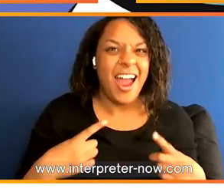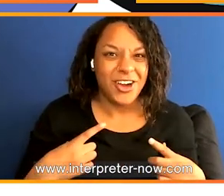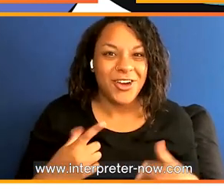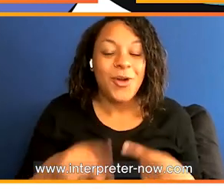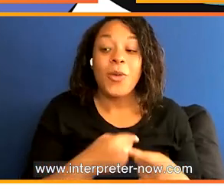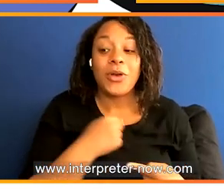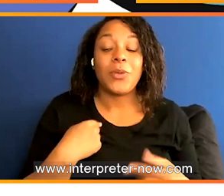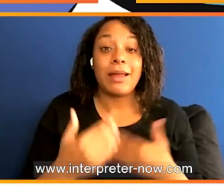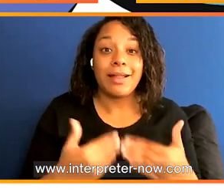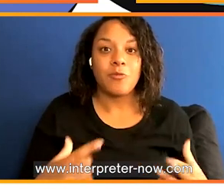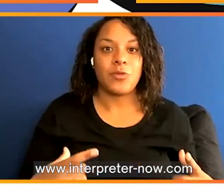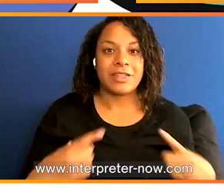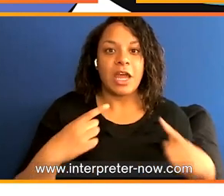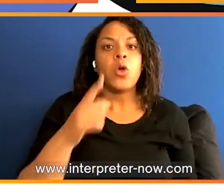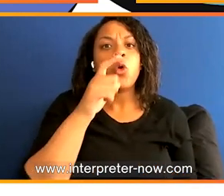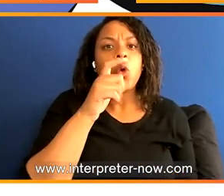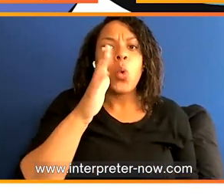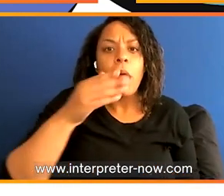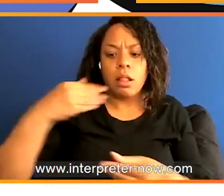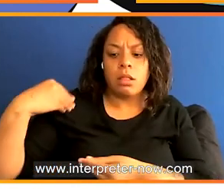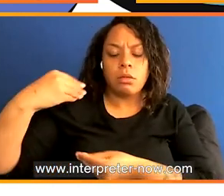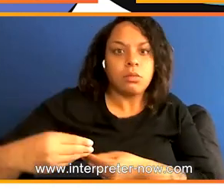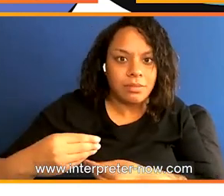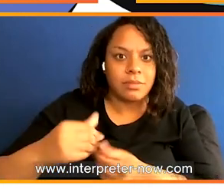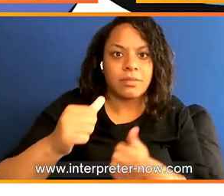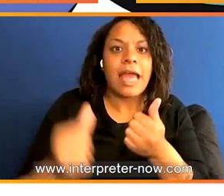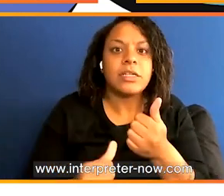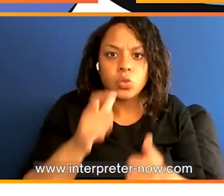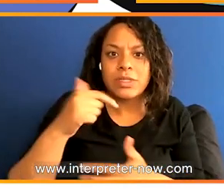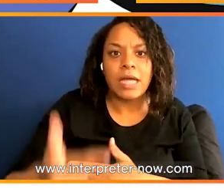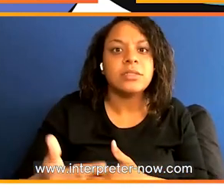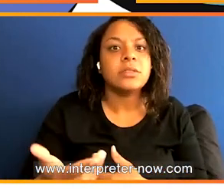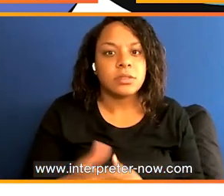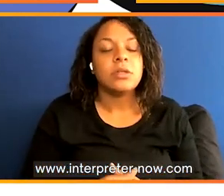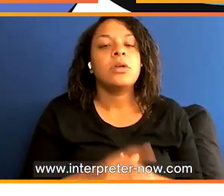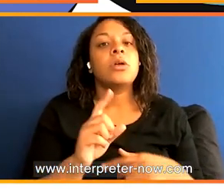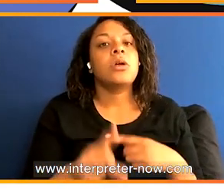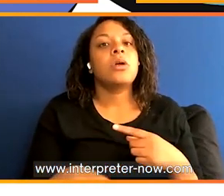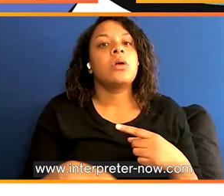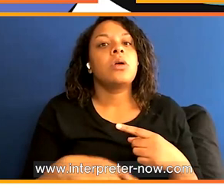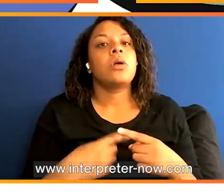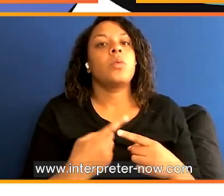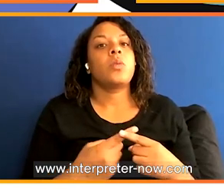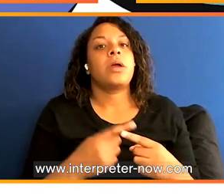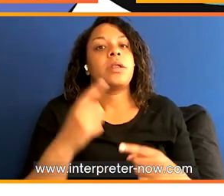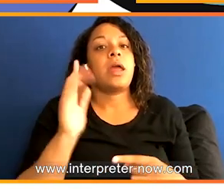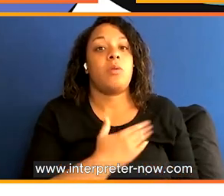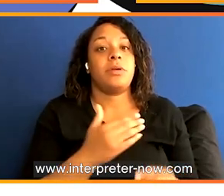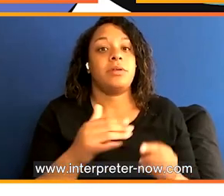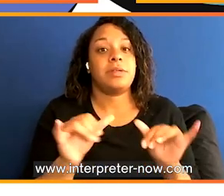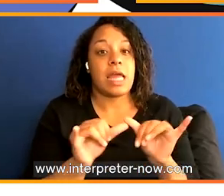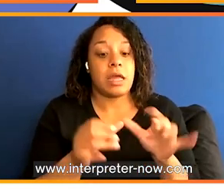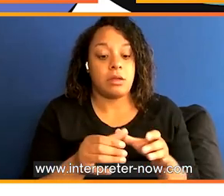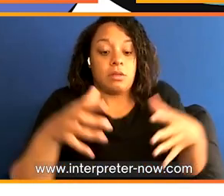we want to retire. And so when we retire, who is going to succeed us? And what they realized was in order